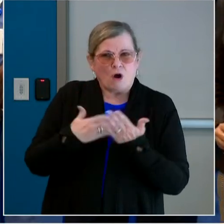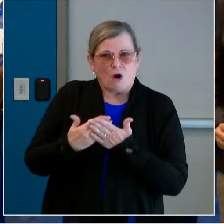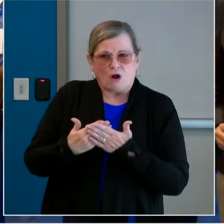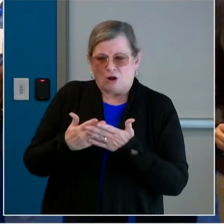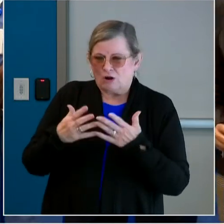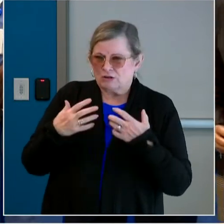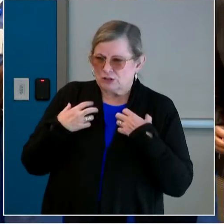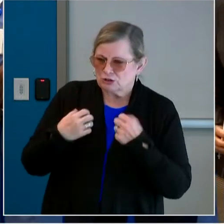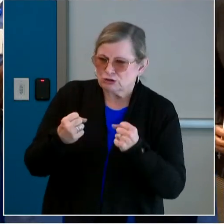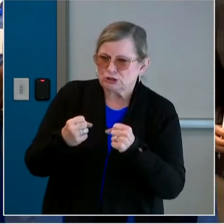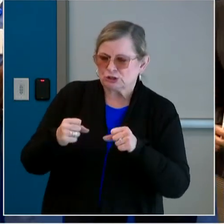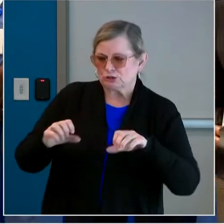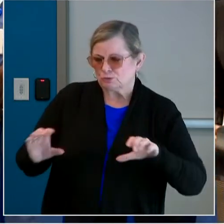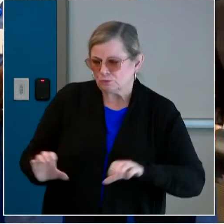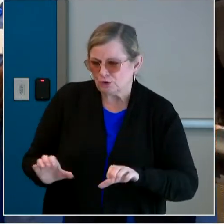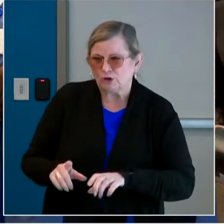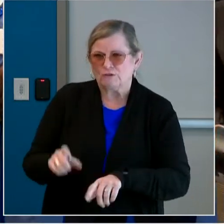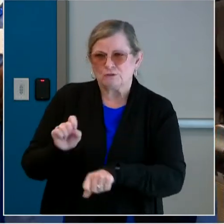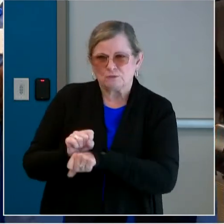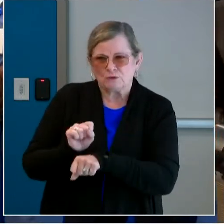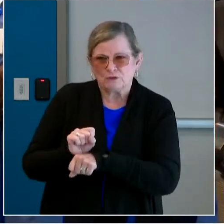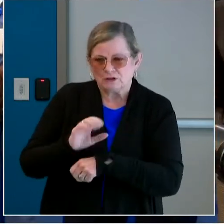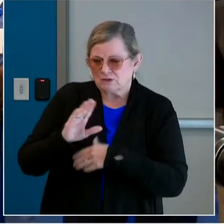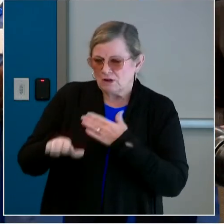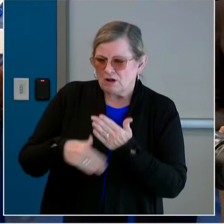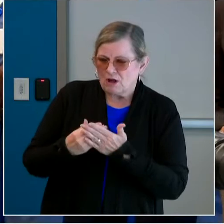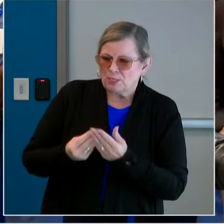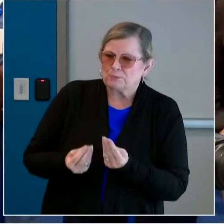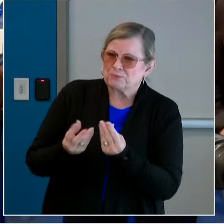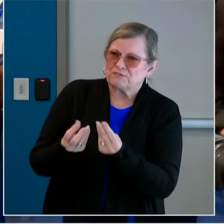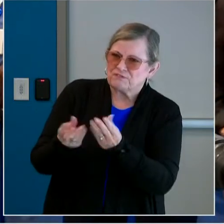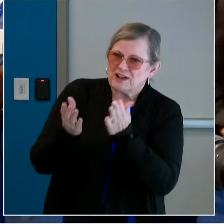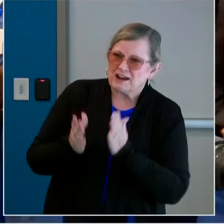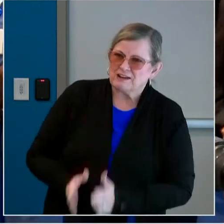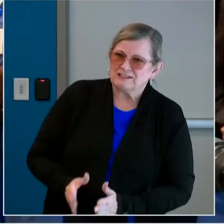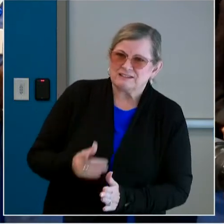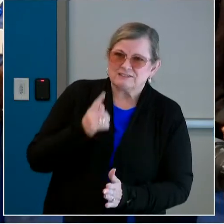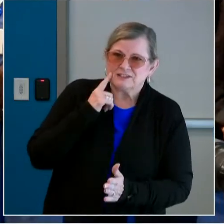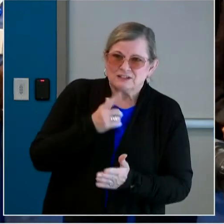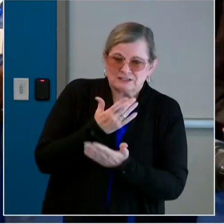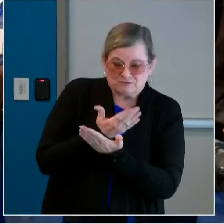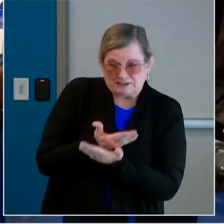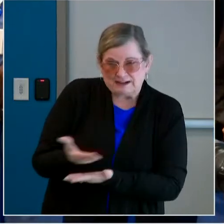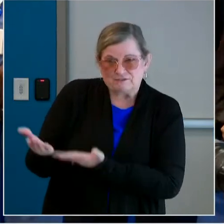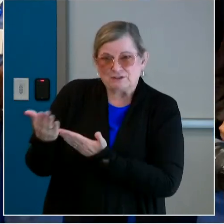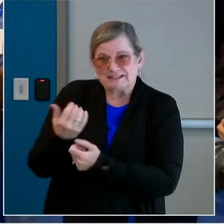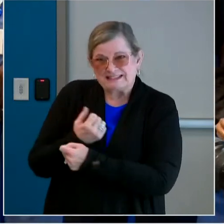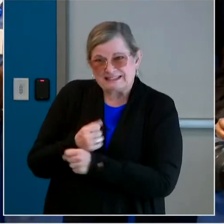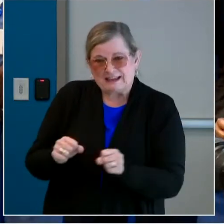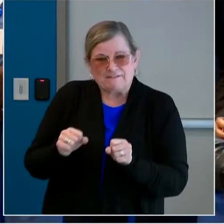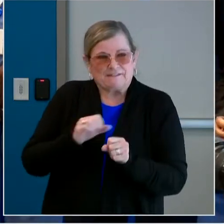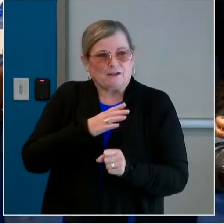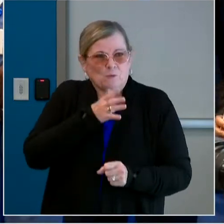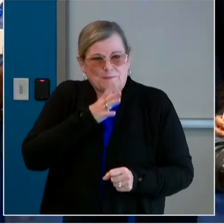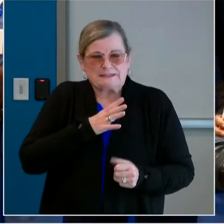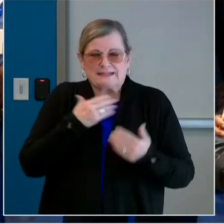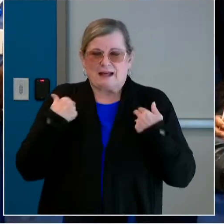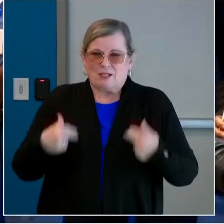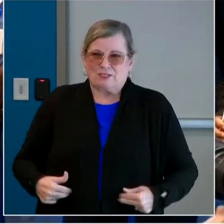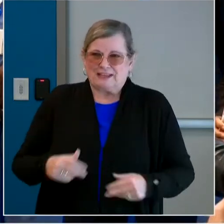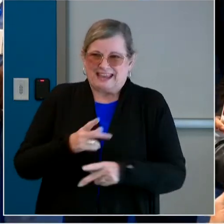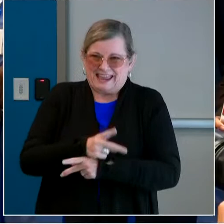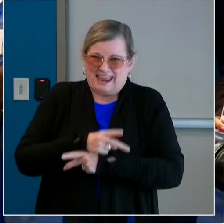the providers, for delivering safe, quality care to